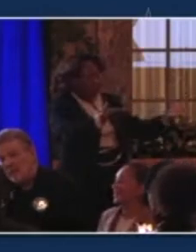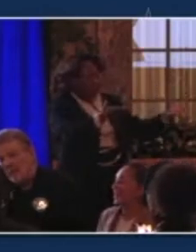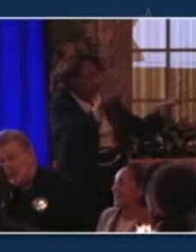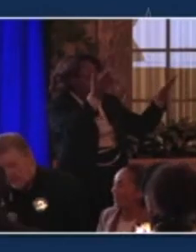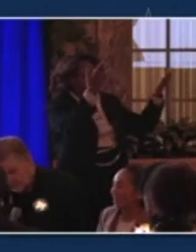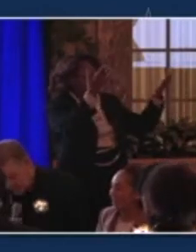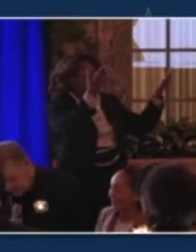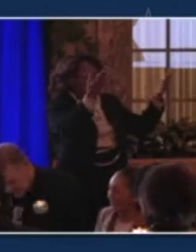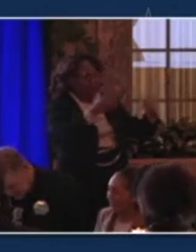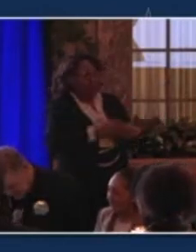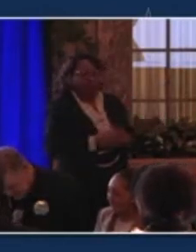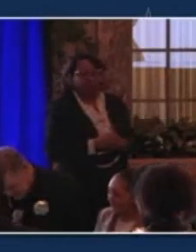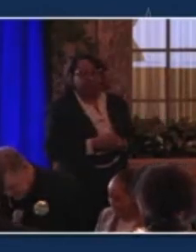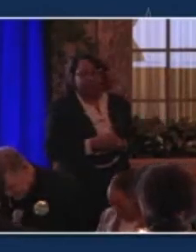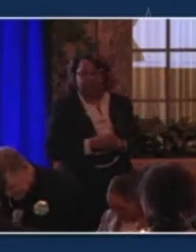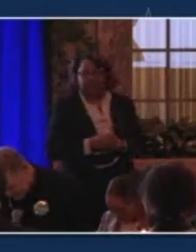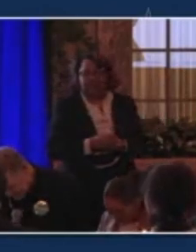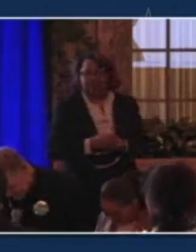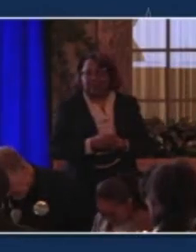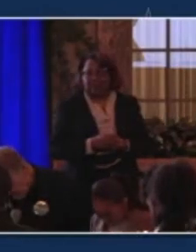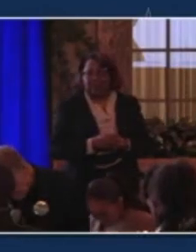Coleman.